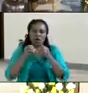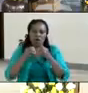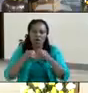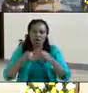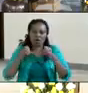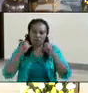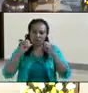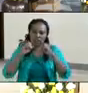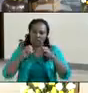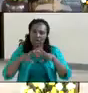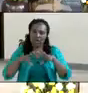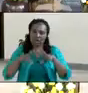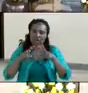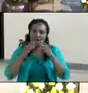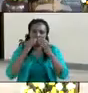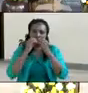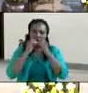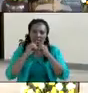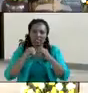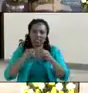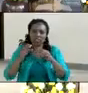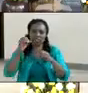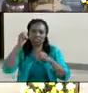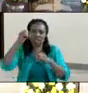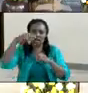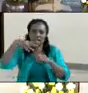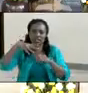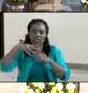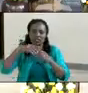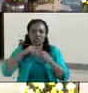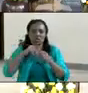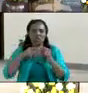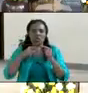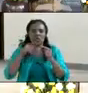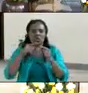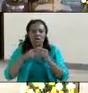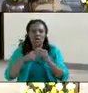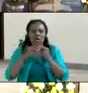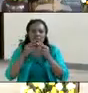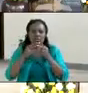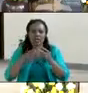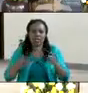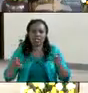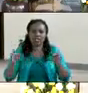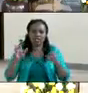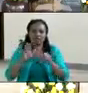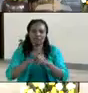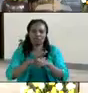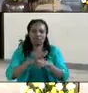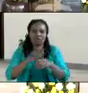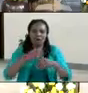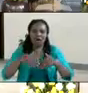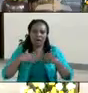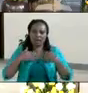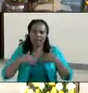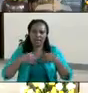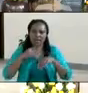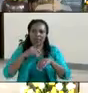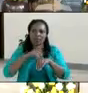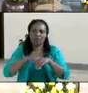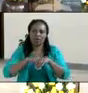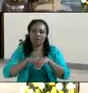sunshine, blessed sunshine, when the peaceful, happy moments